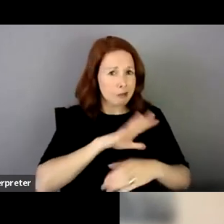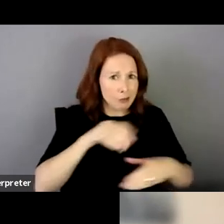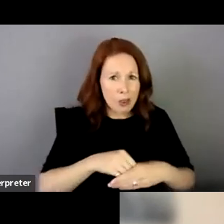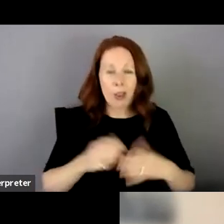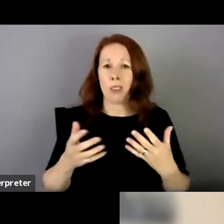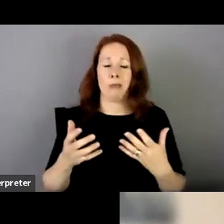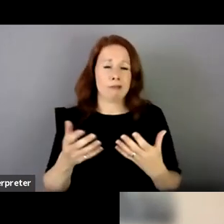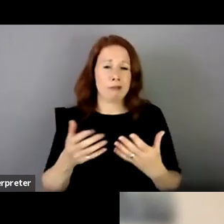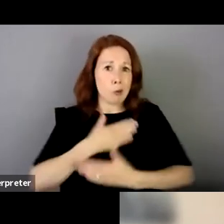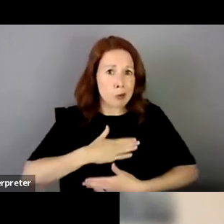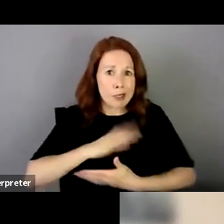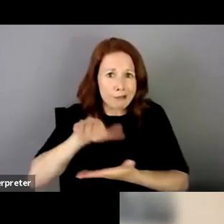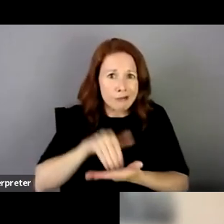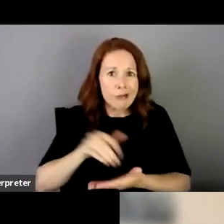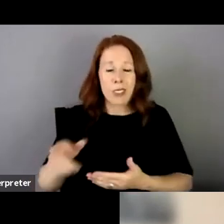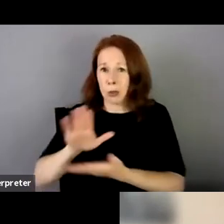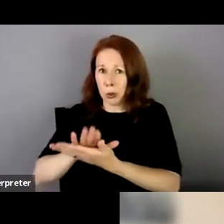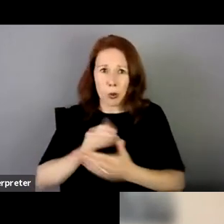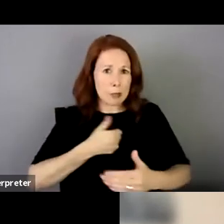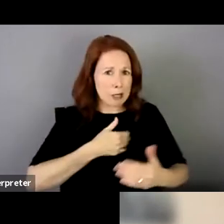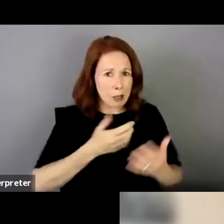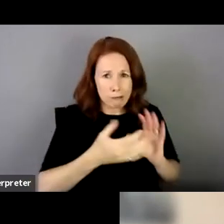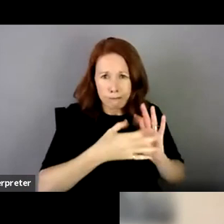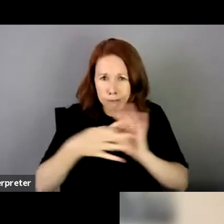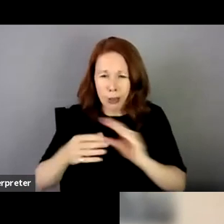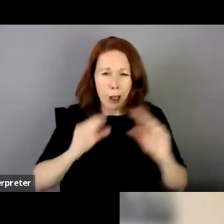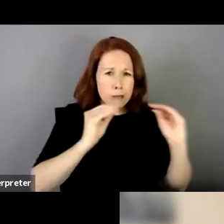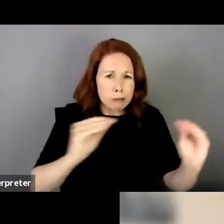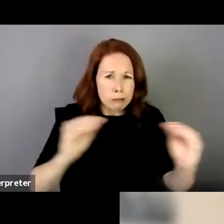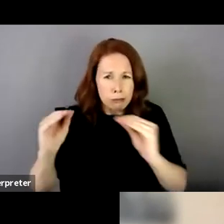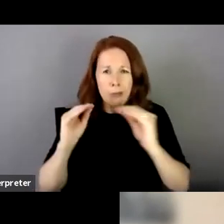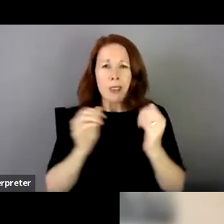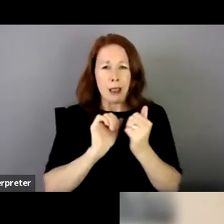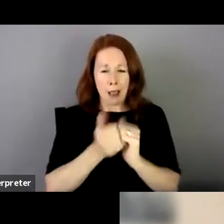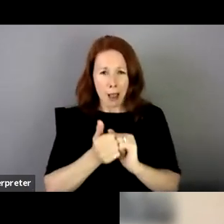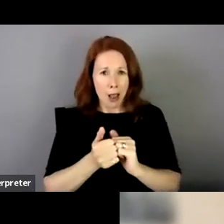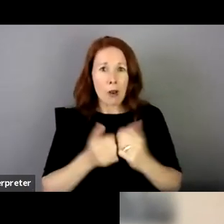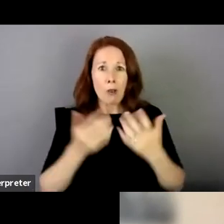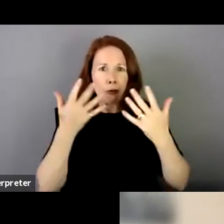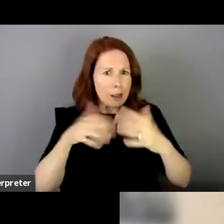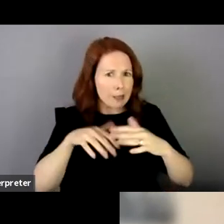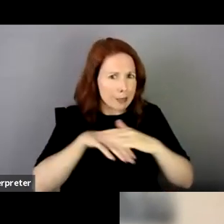of these different organizations to create accessibility resources and sensory-friendly spaces.